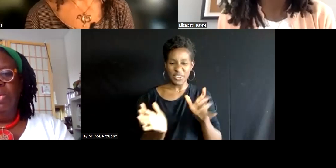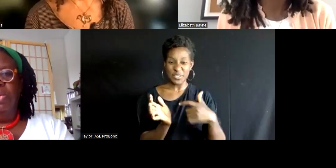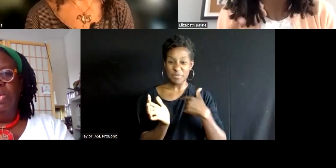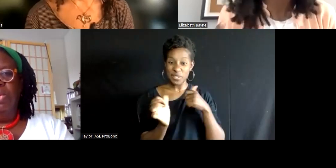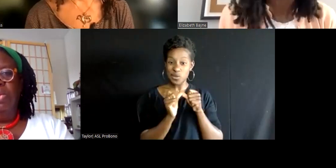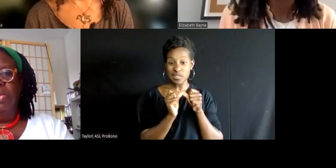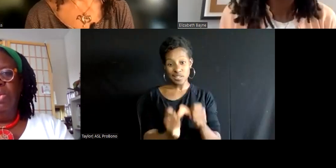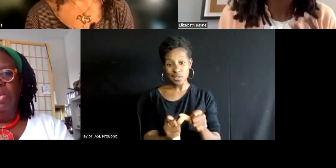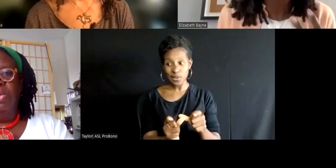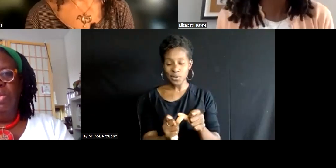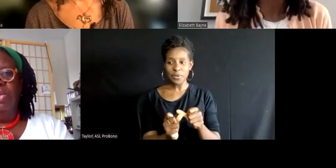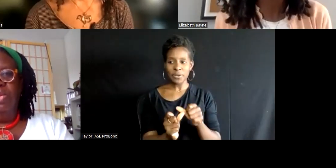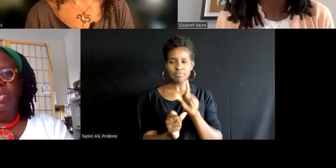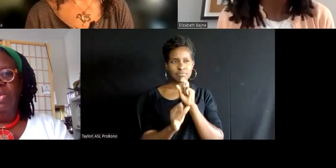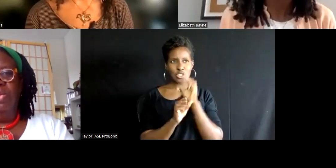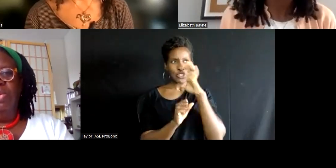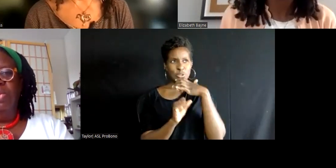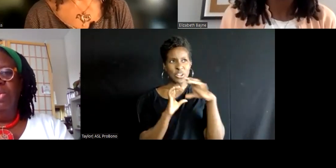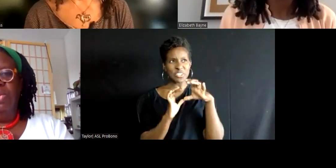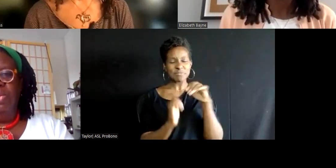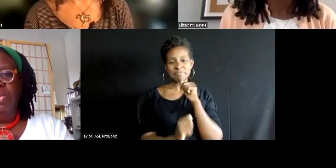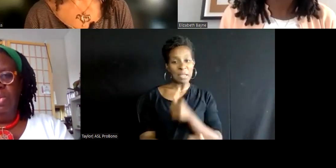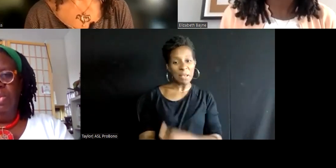maybe it wasn't so strange a conversation to be having.